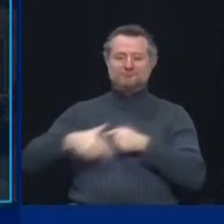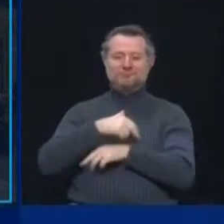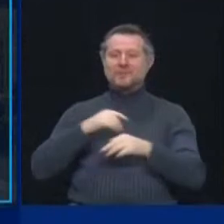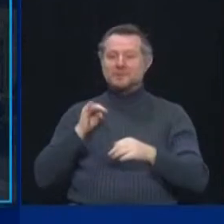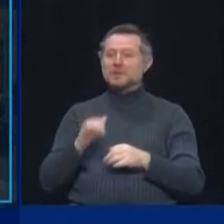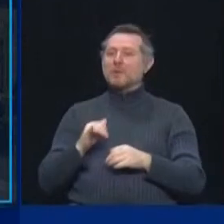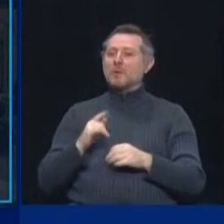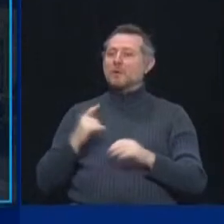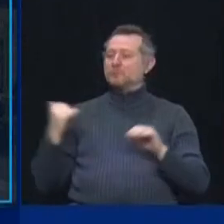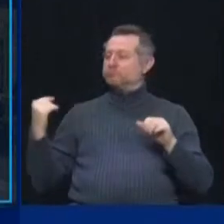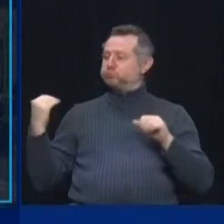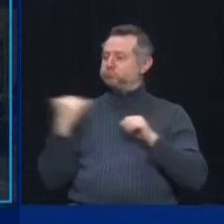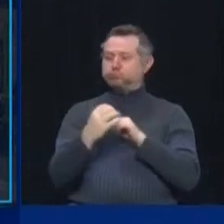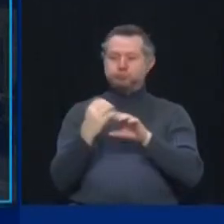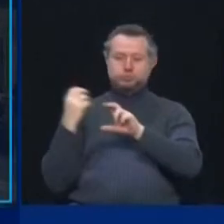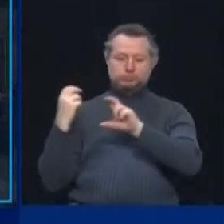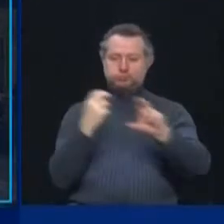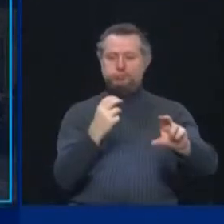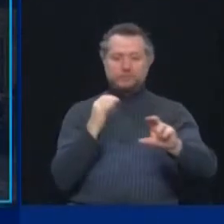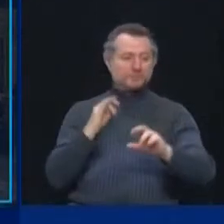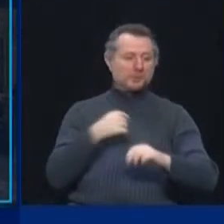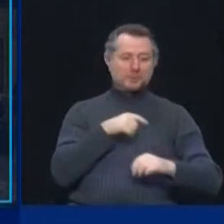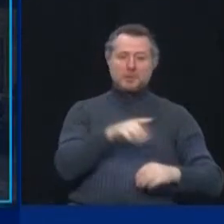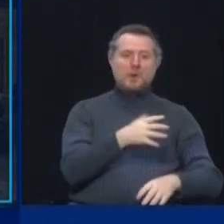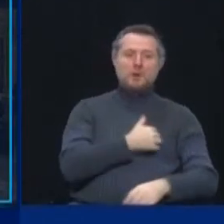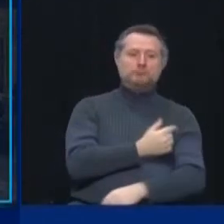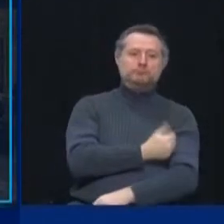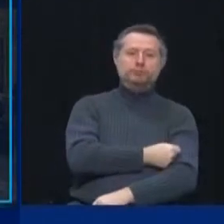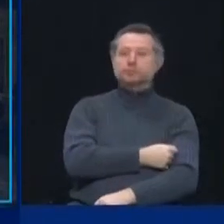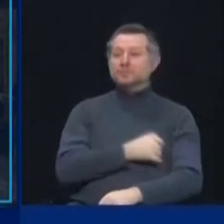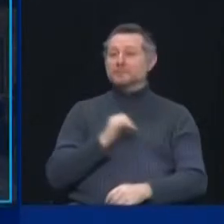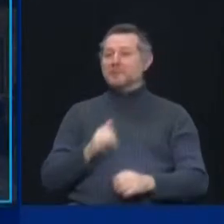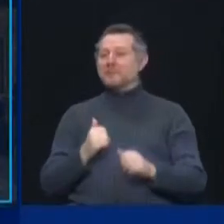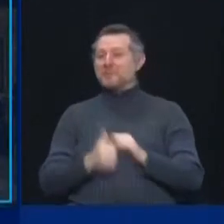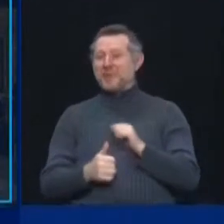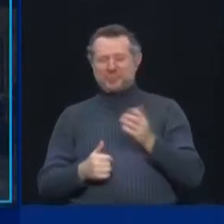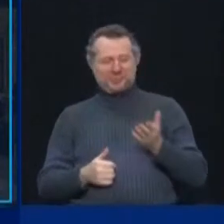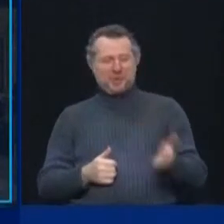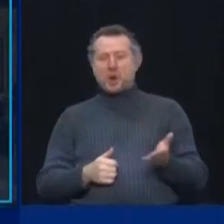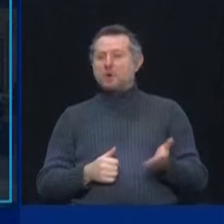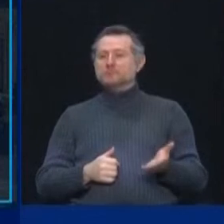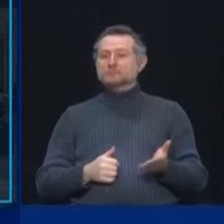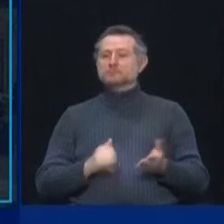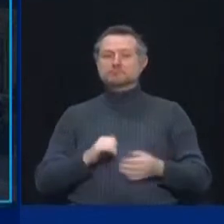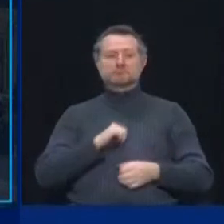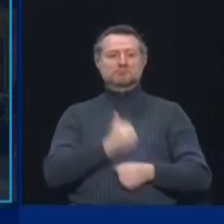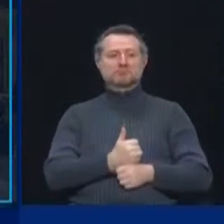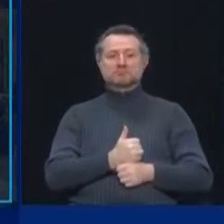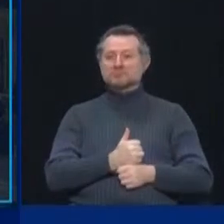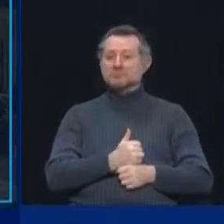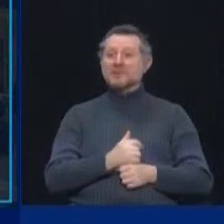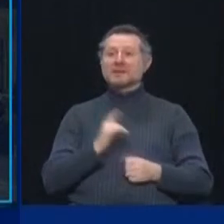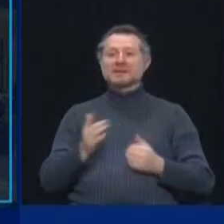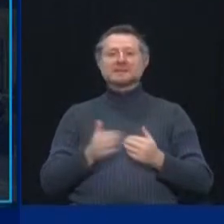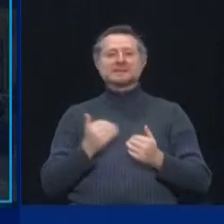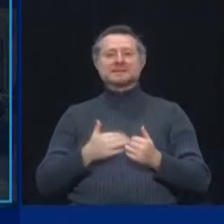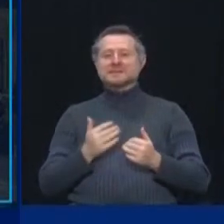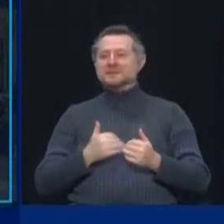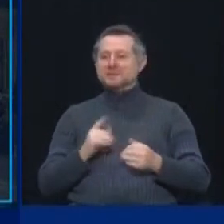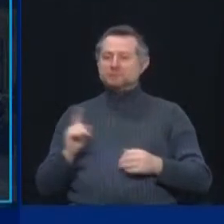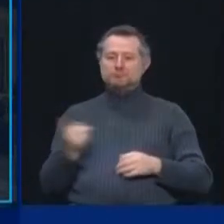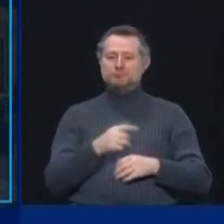on a train, you're walking right past the vaccine site, step into the vaccine